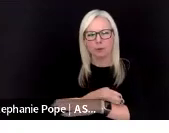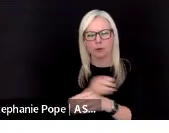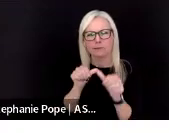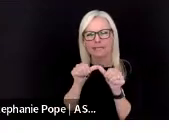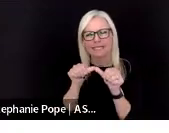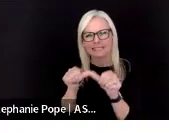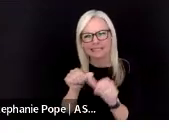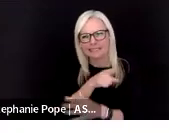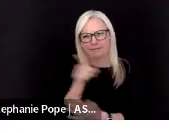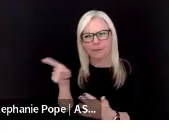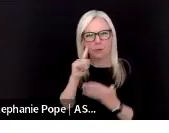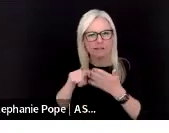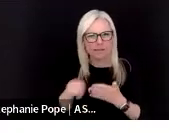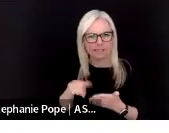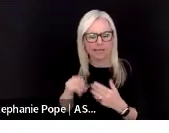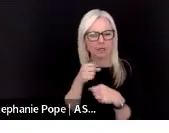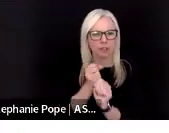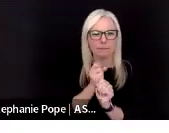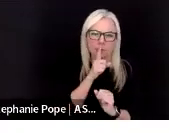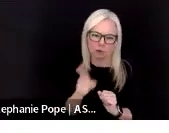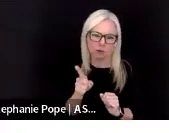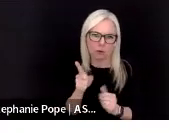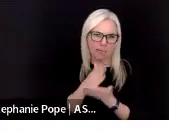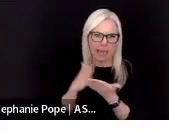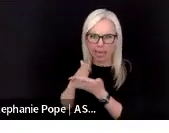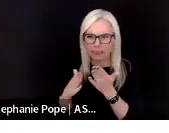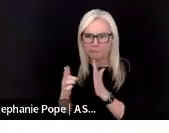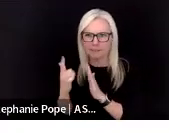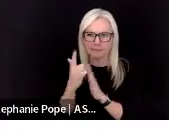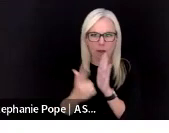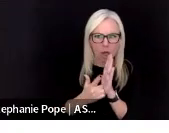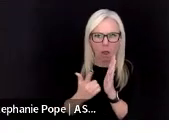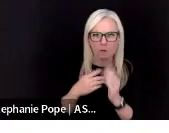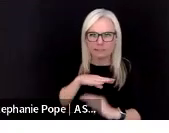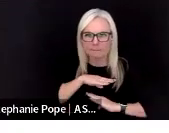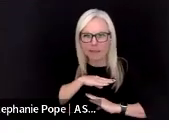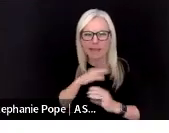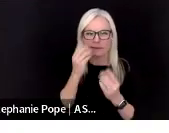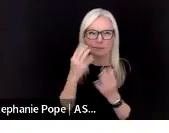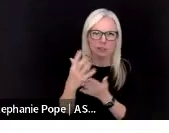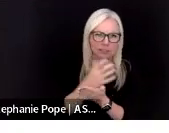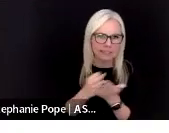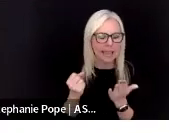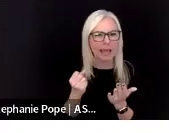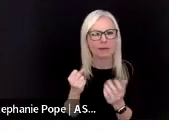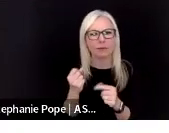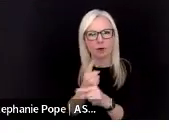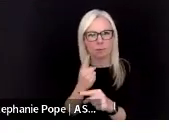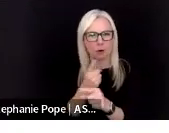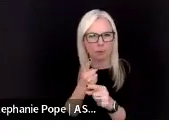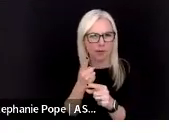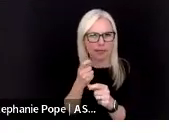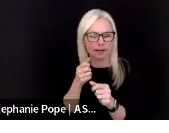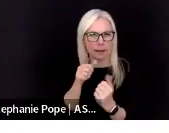those investigations, make sure that the elements in the law are met, that evidence is gathered and collected in an appropriate manner. So we're going